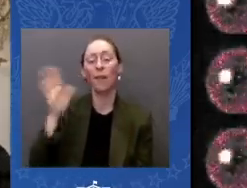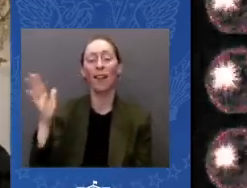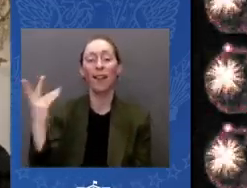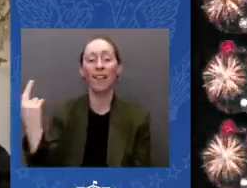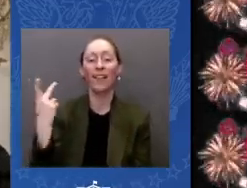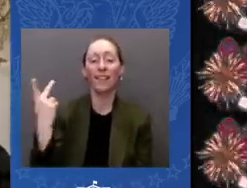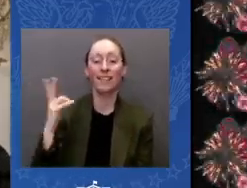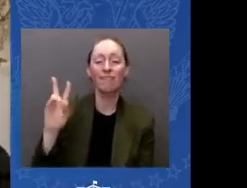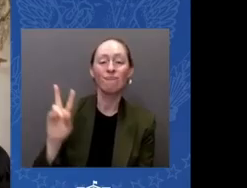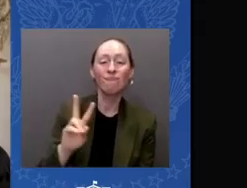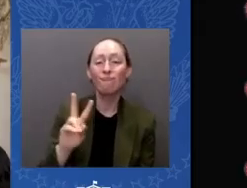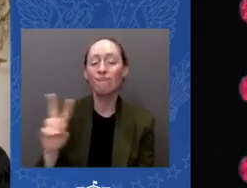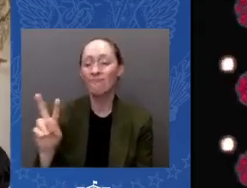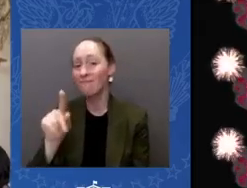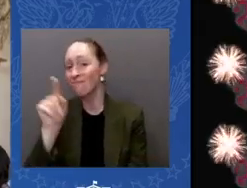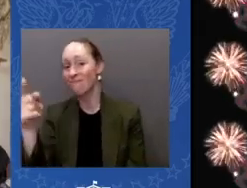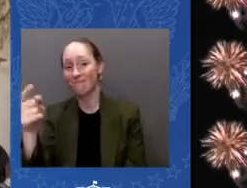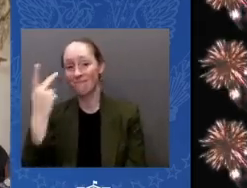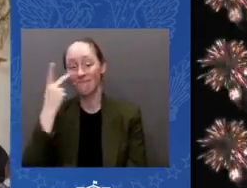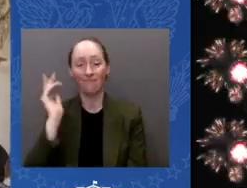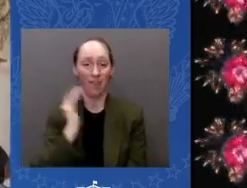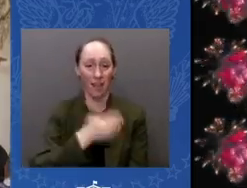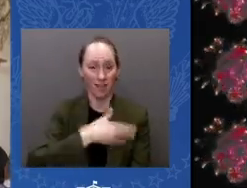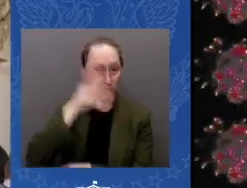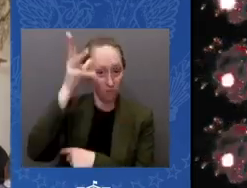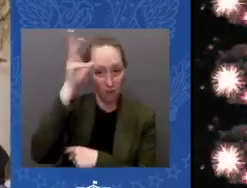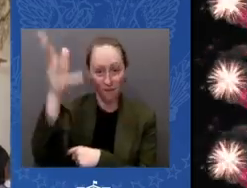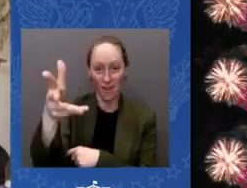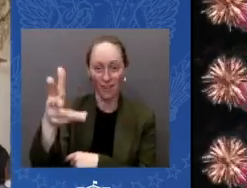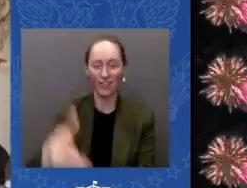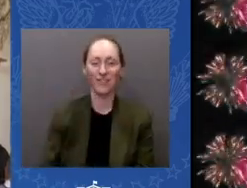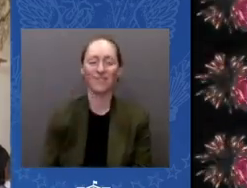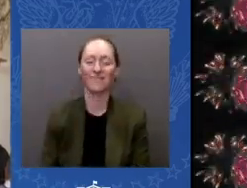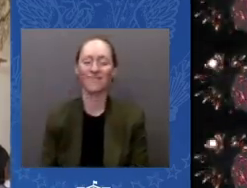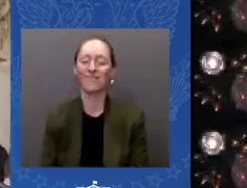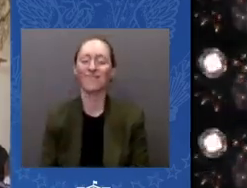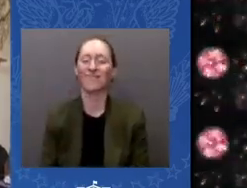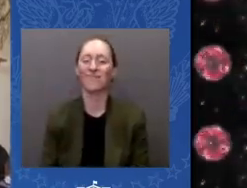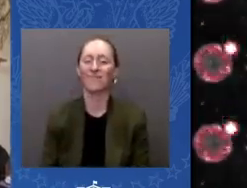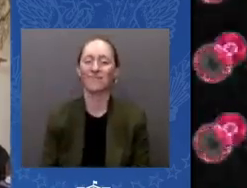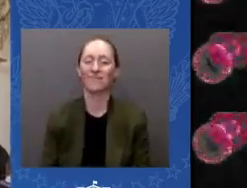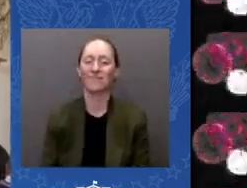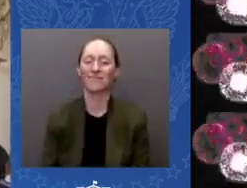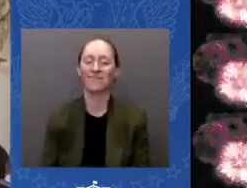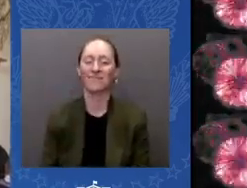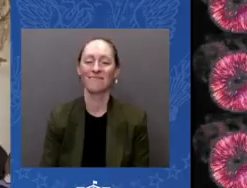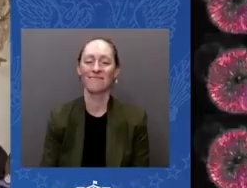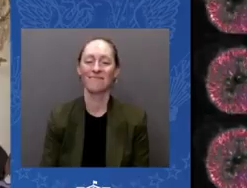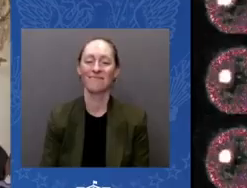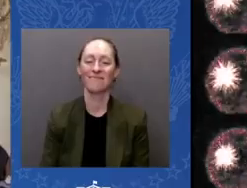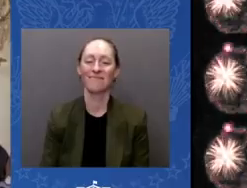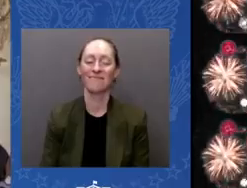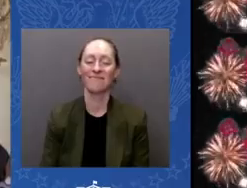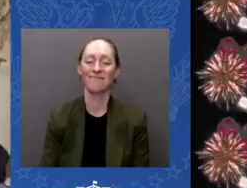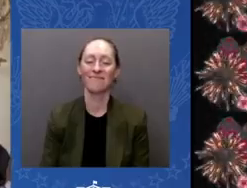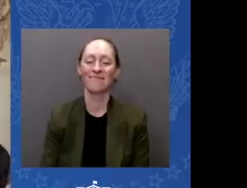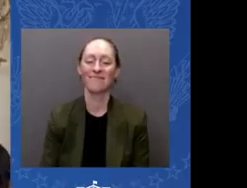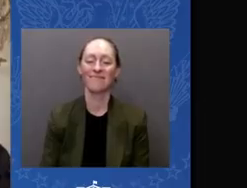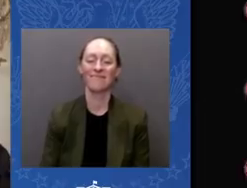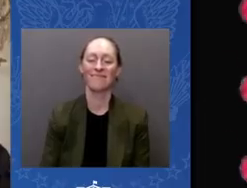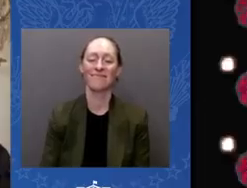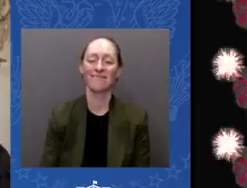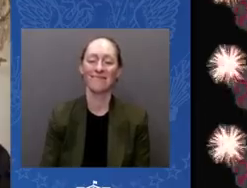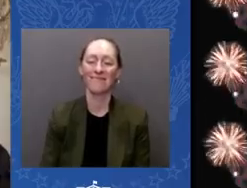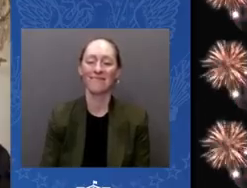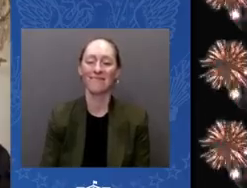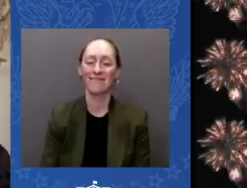then later in the day, my mother would give us lit sparklers, and we would go into the streets to